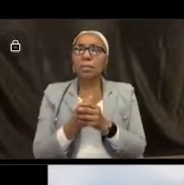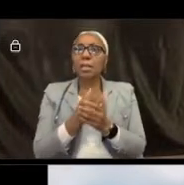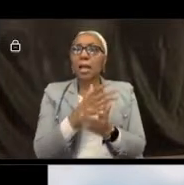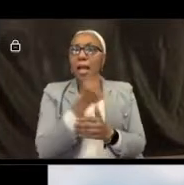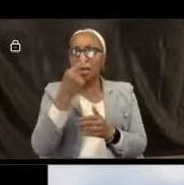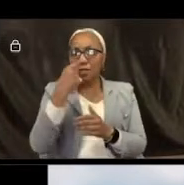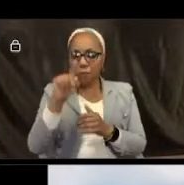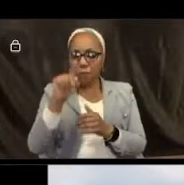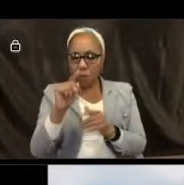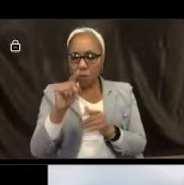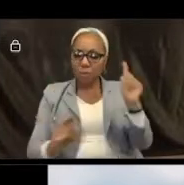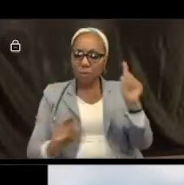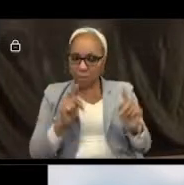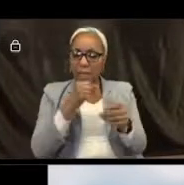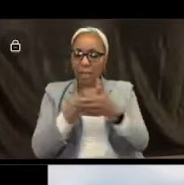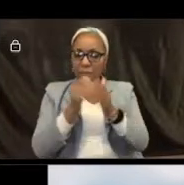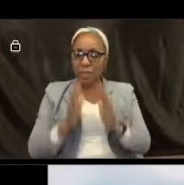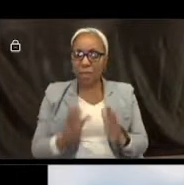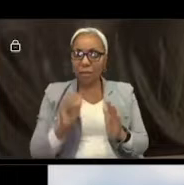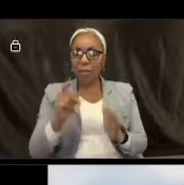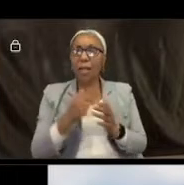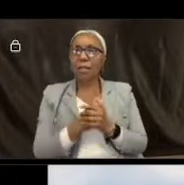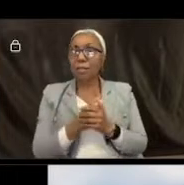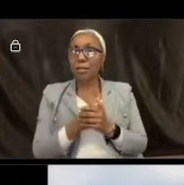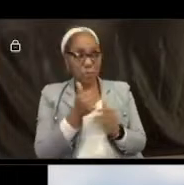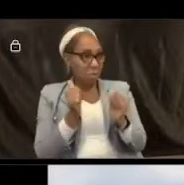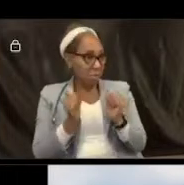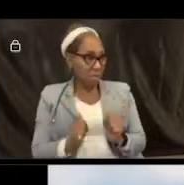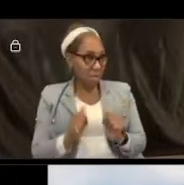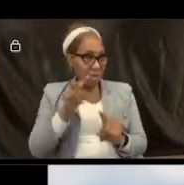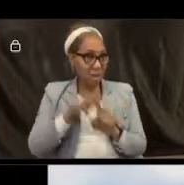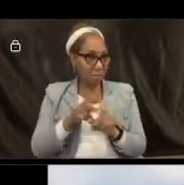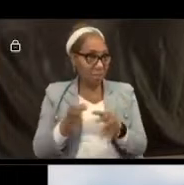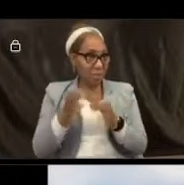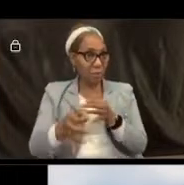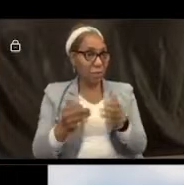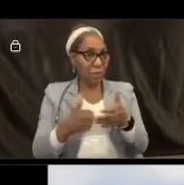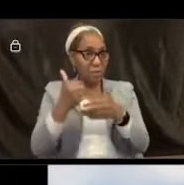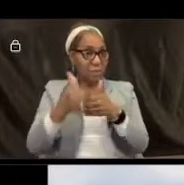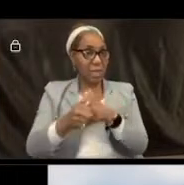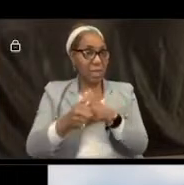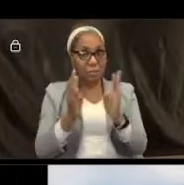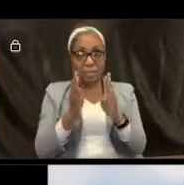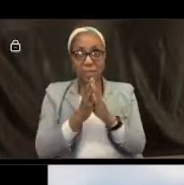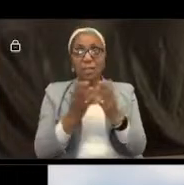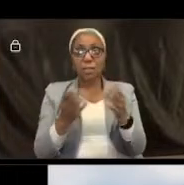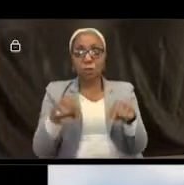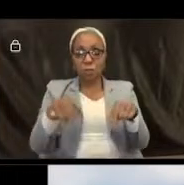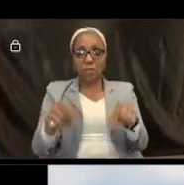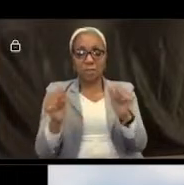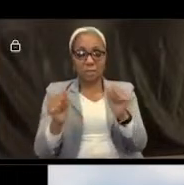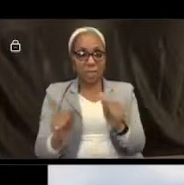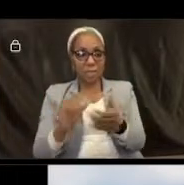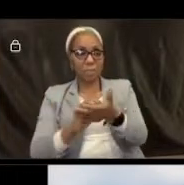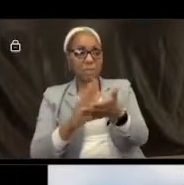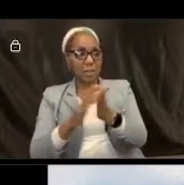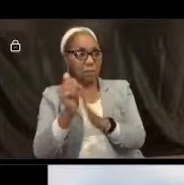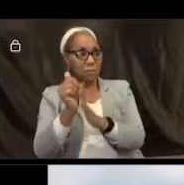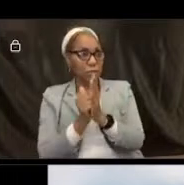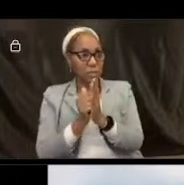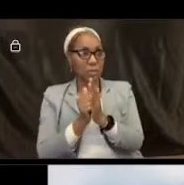and the neighbors of the community. Is there a way that the applicant can defer to next meeting just so this can get on the agenda based